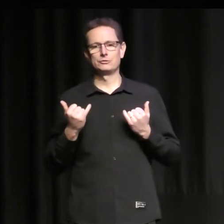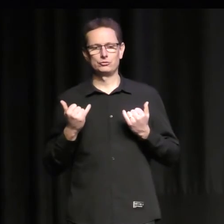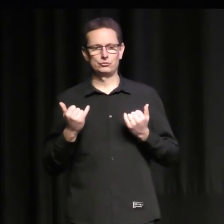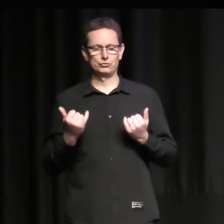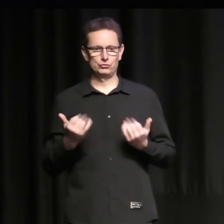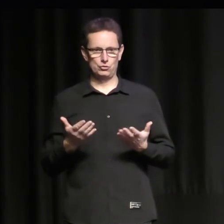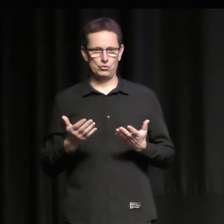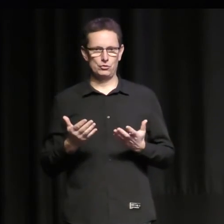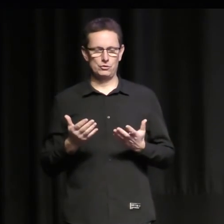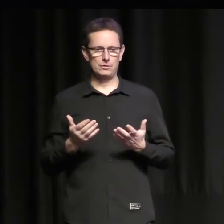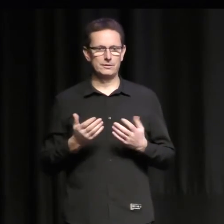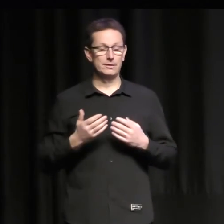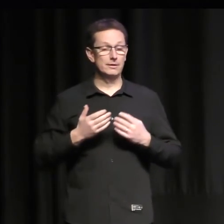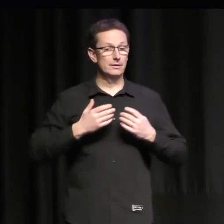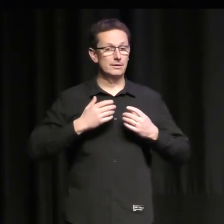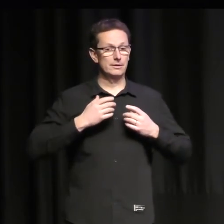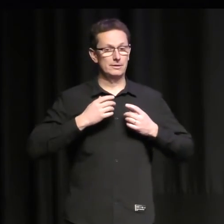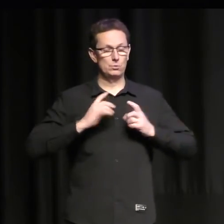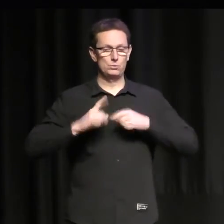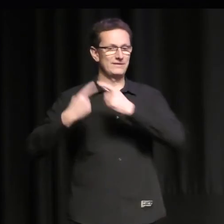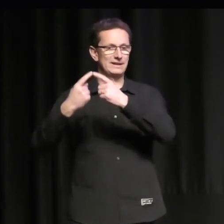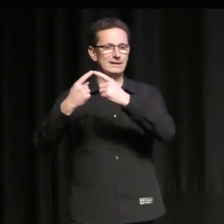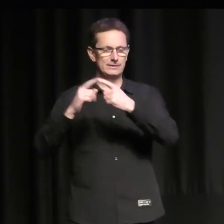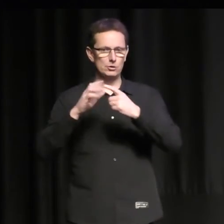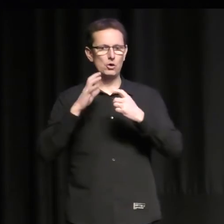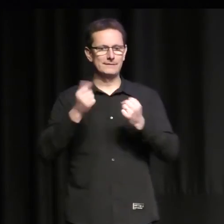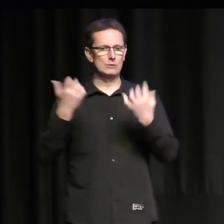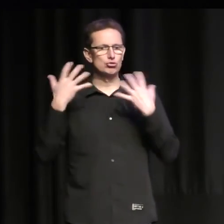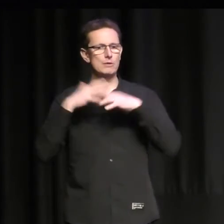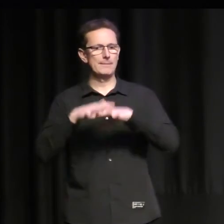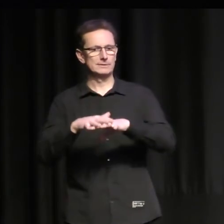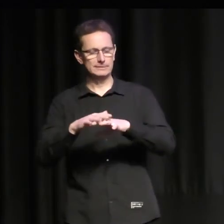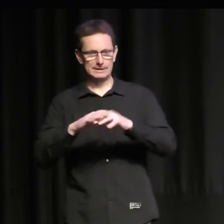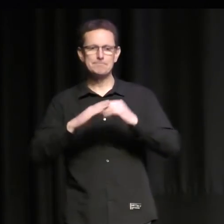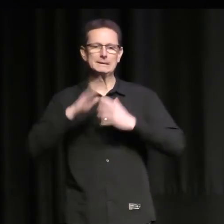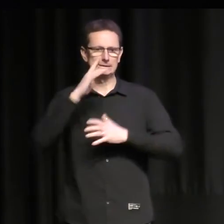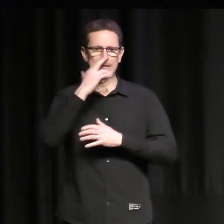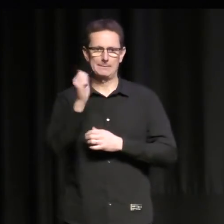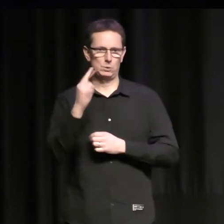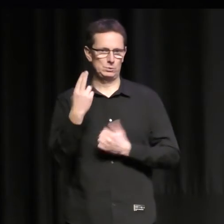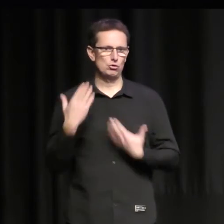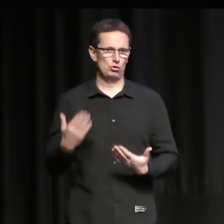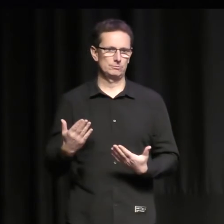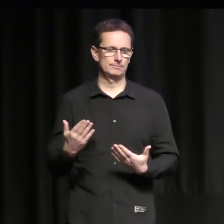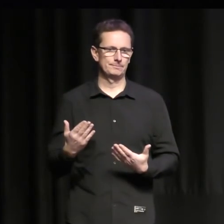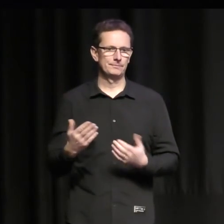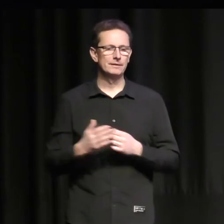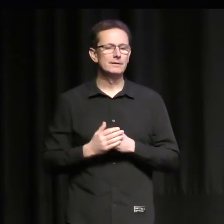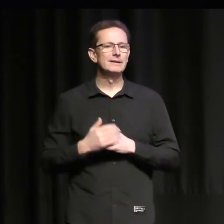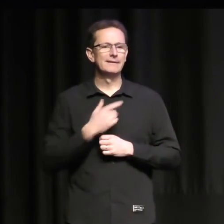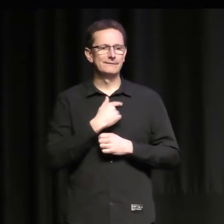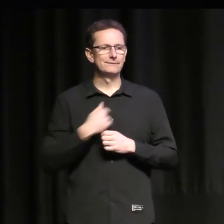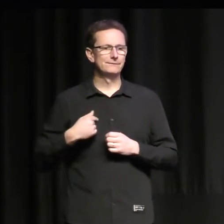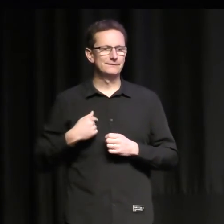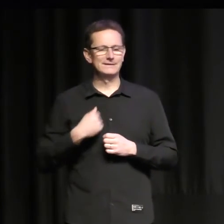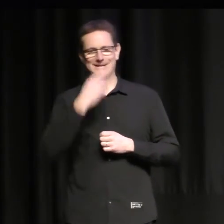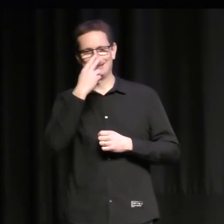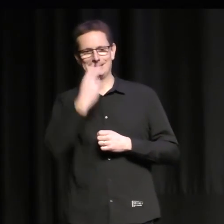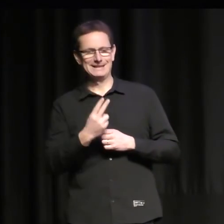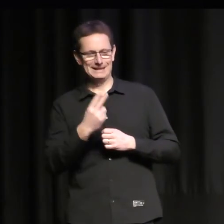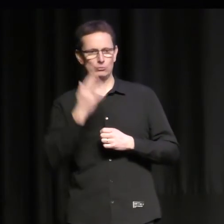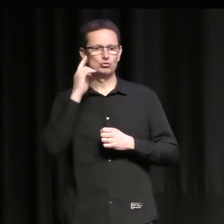the evolution of these dynamics is much faster. You know, we're seeing